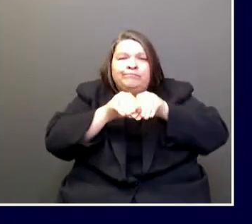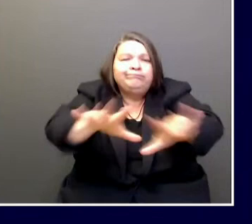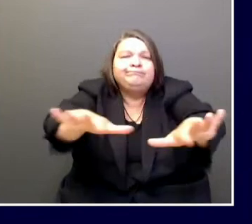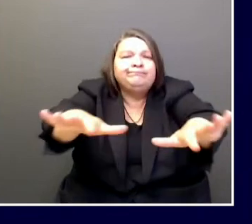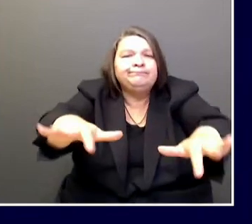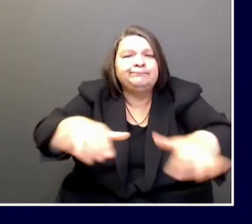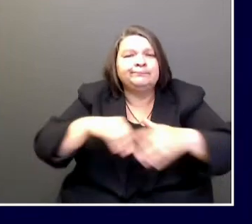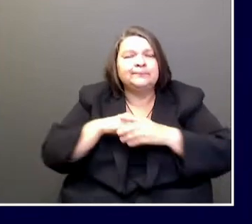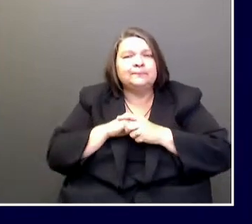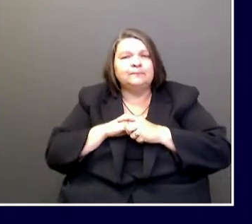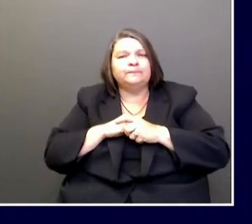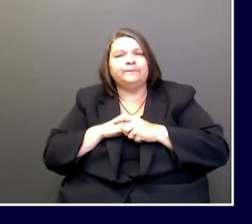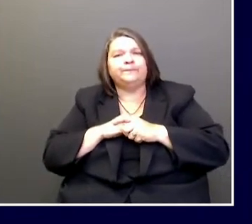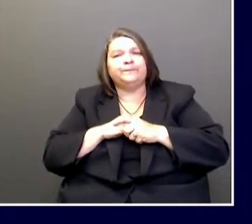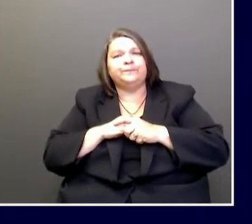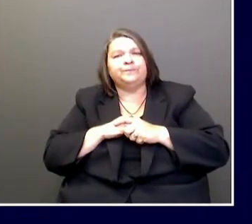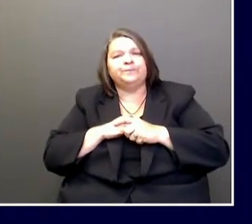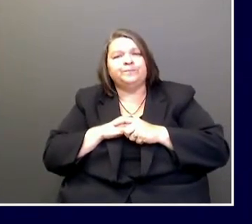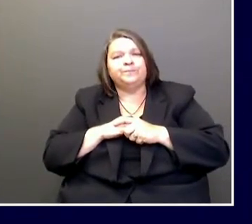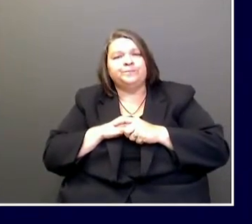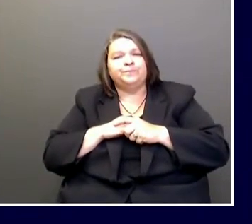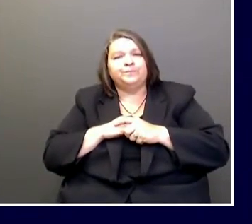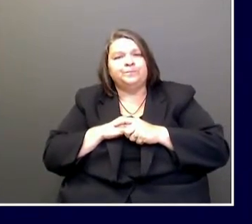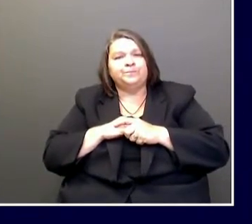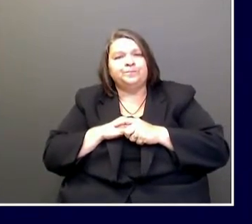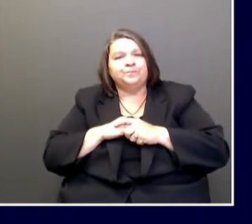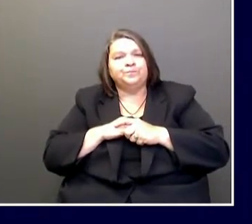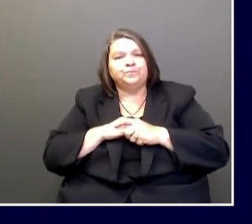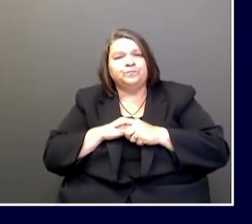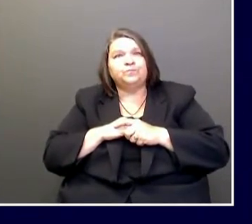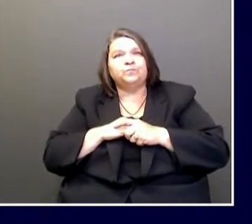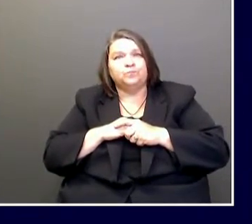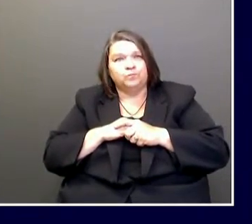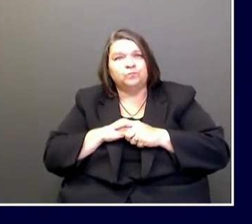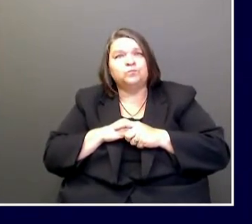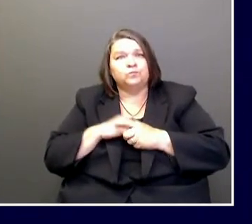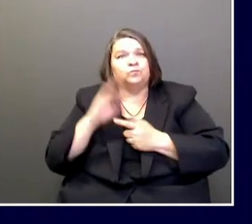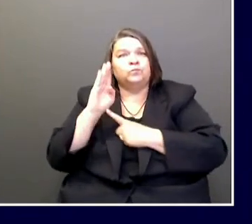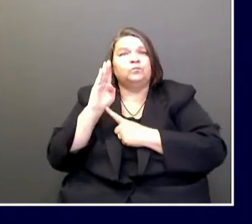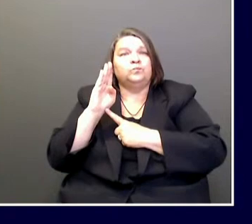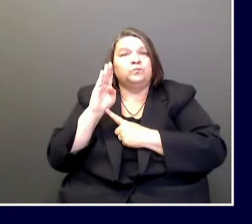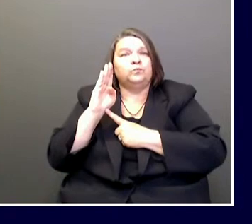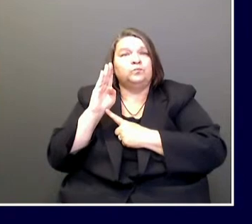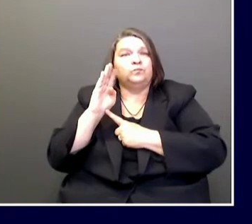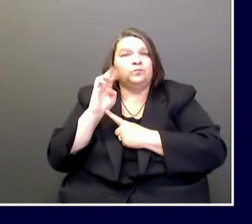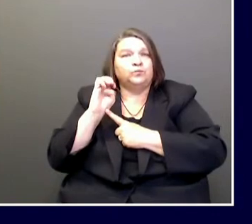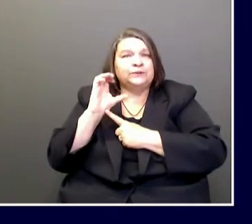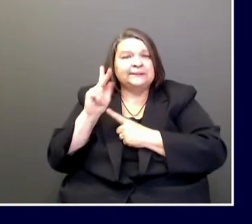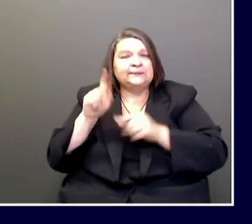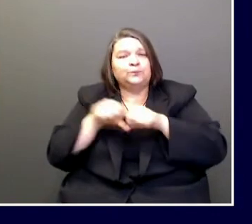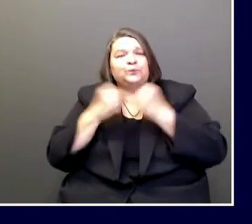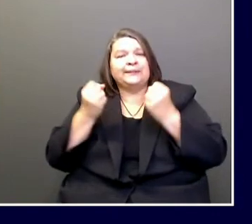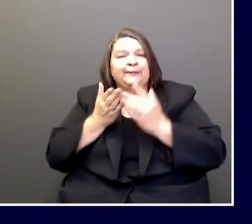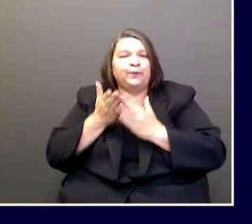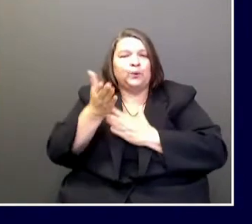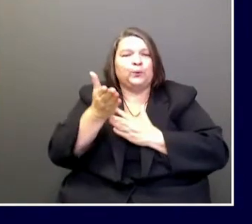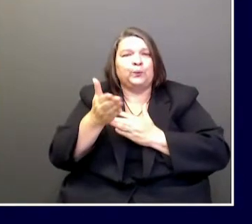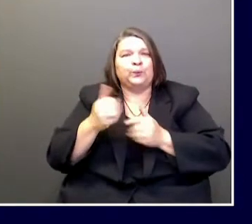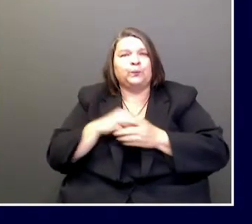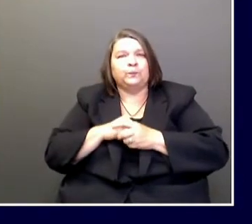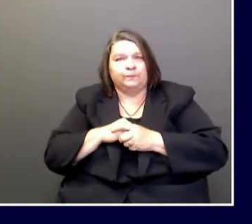number of breakthrough cases in the state right now? Oh no, go ahead. Yep, it